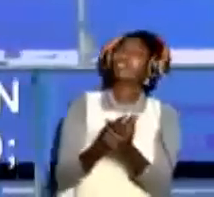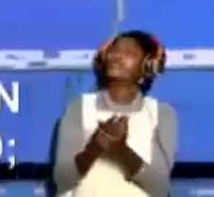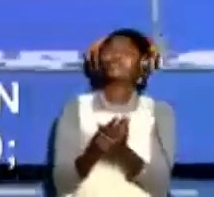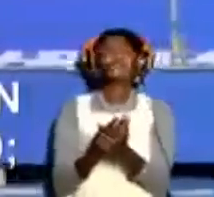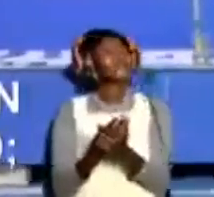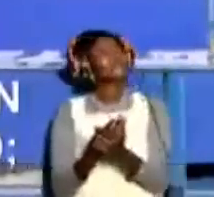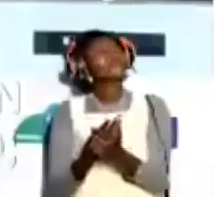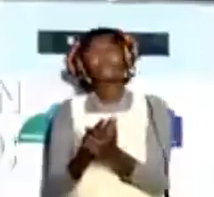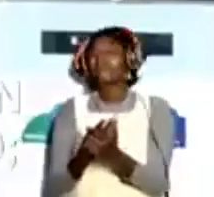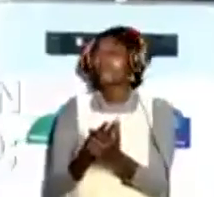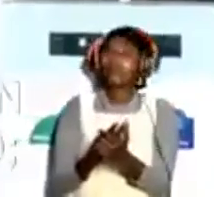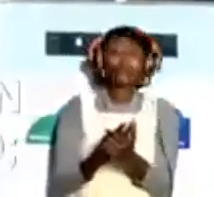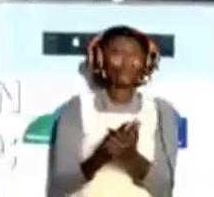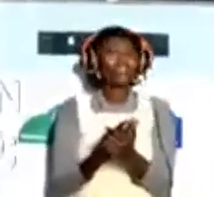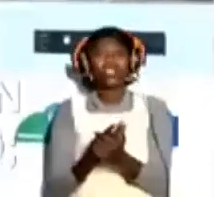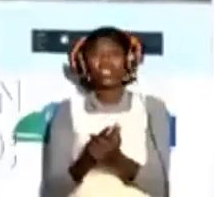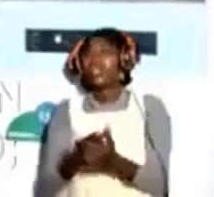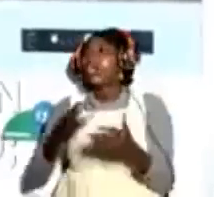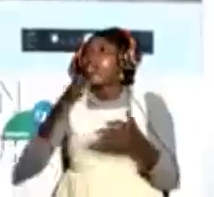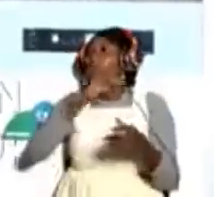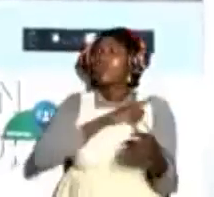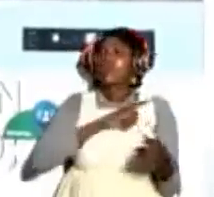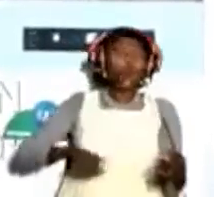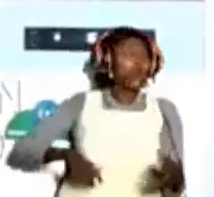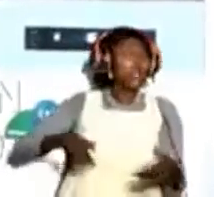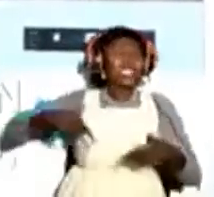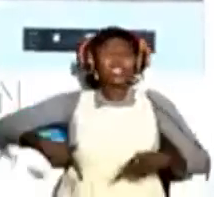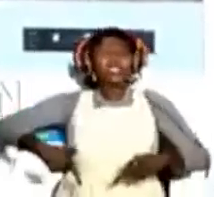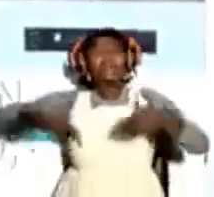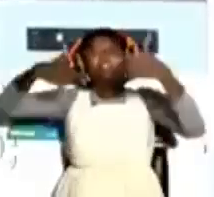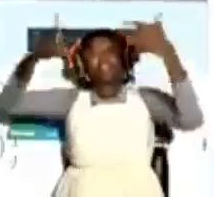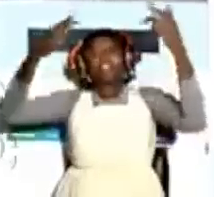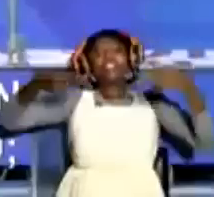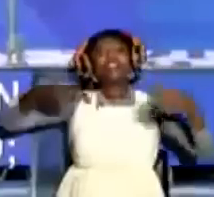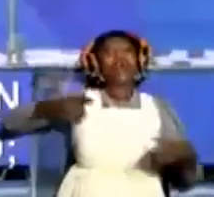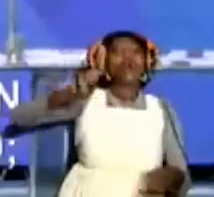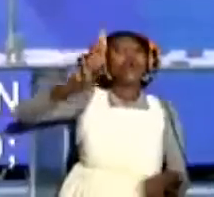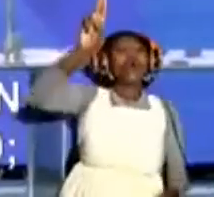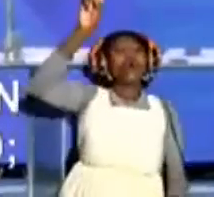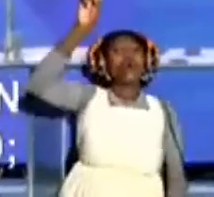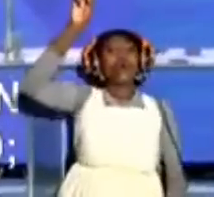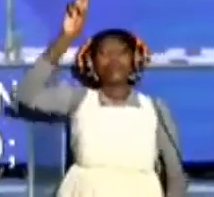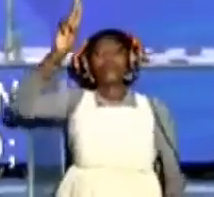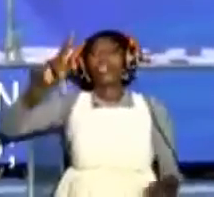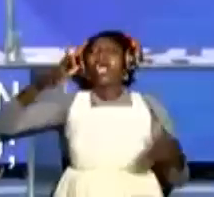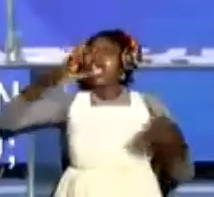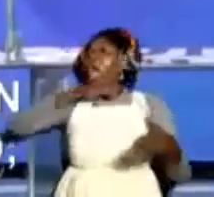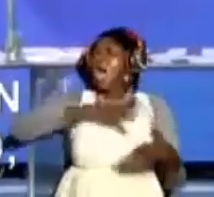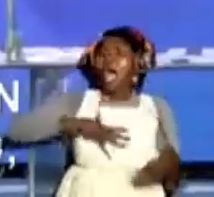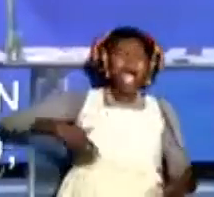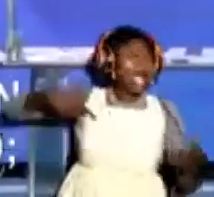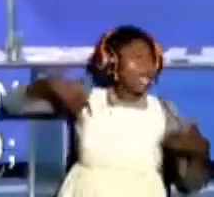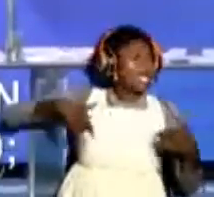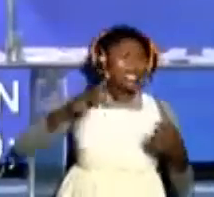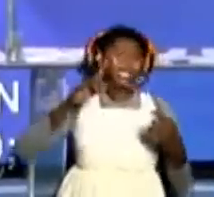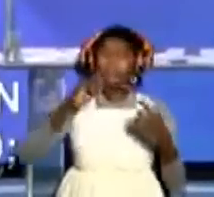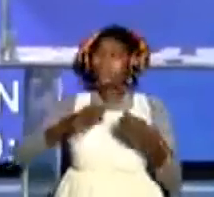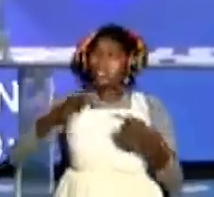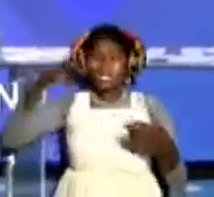As we begin to pray that song, I will not need to call. If you want to come before